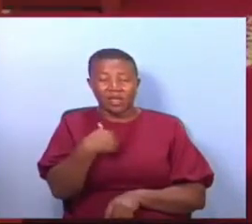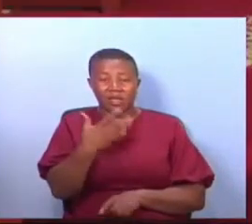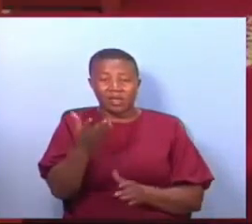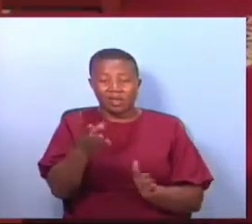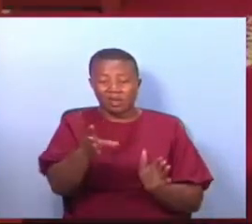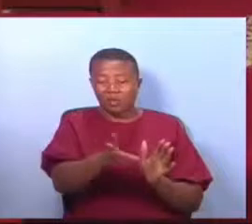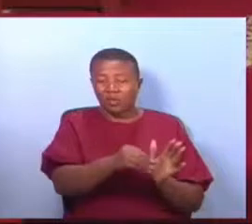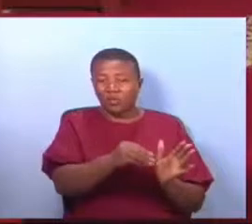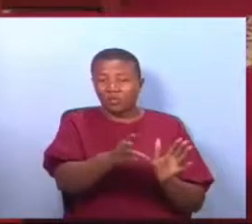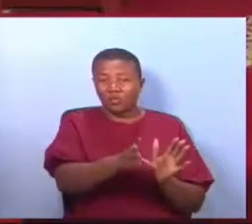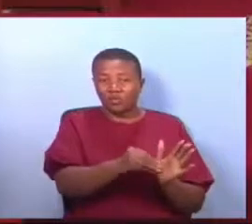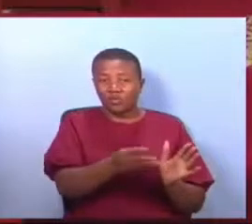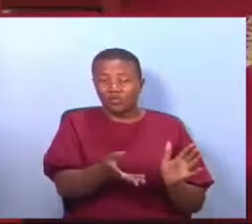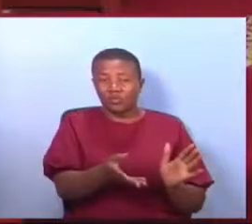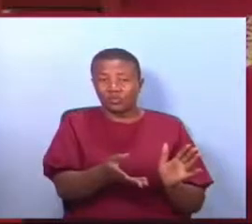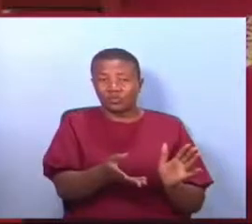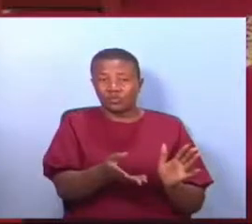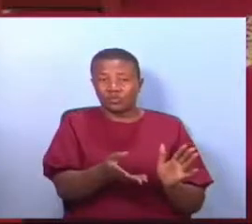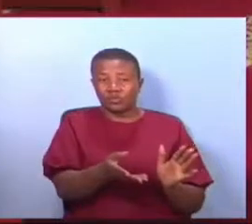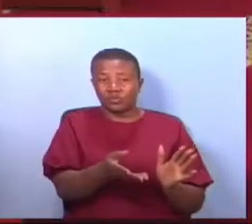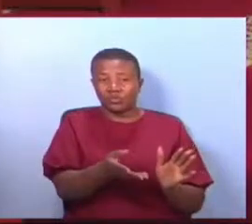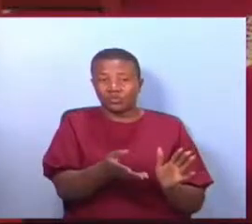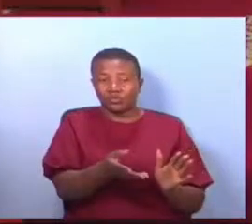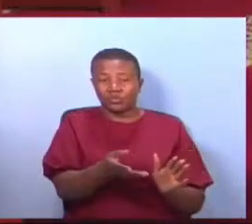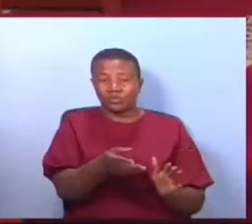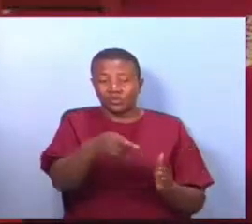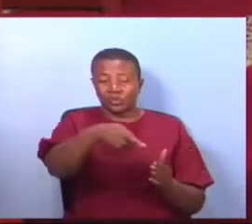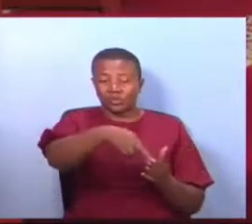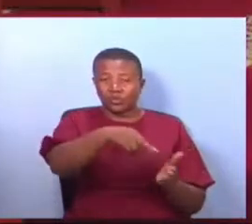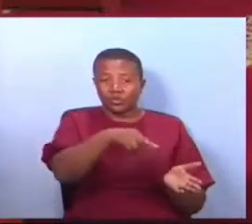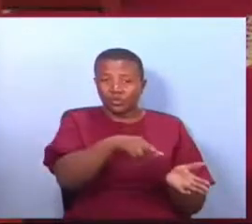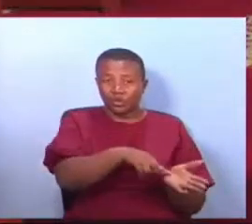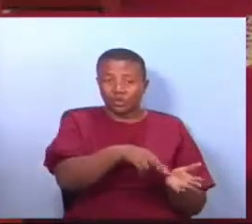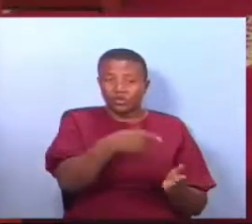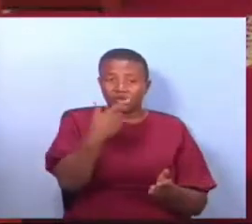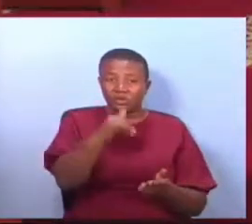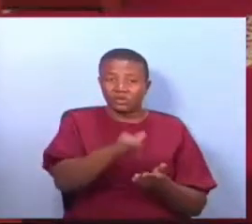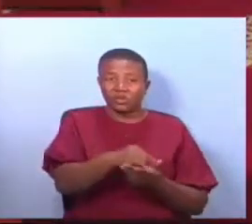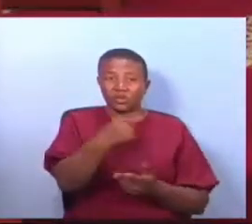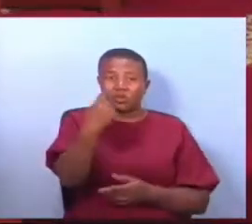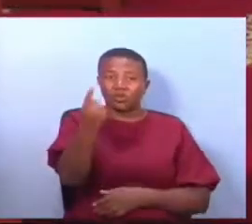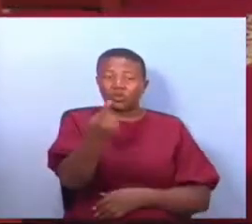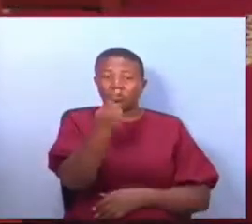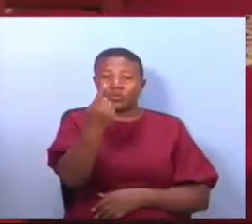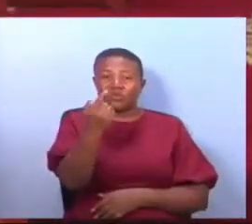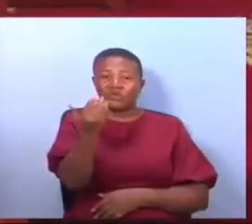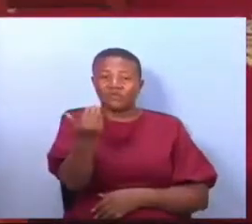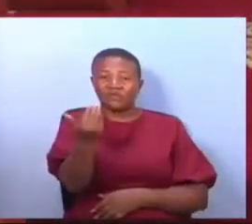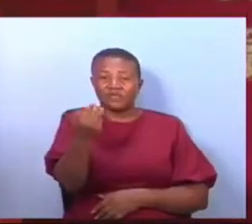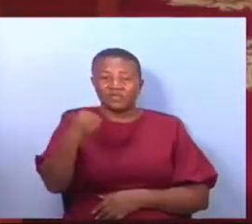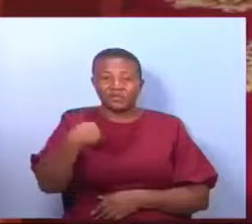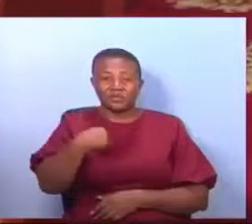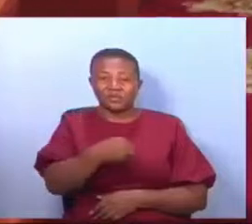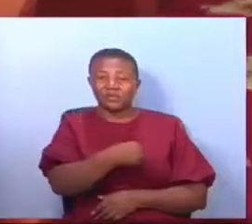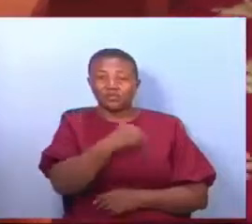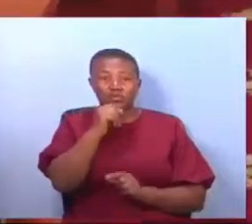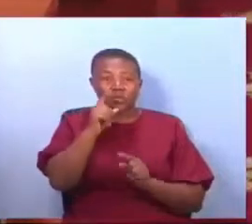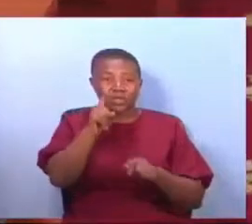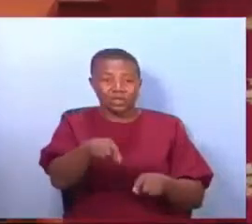Meanwhile, the record here shows that only 15 members, and out of these 15, 10 are from the minority